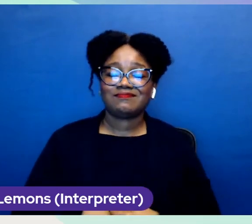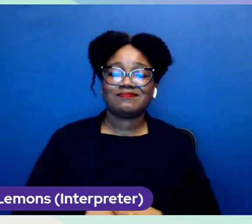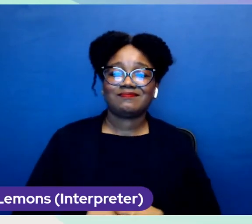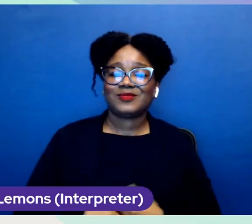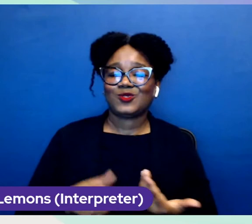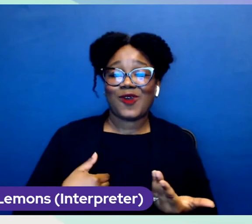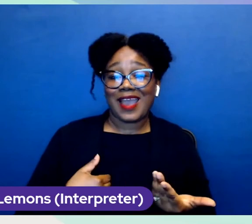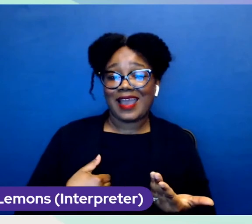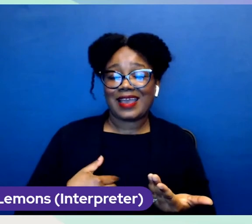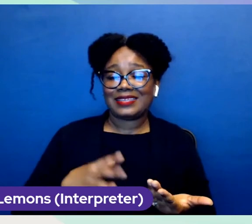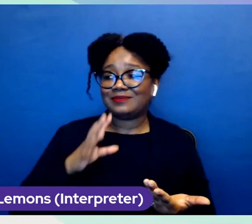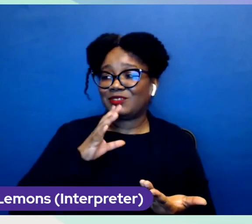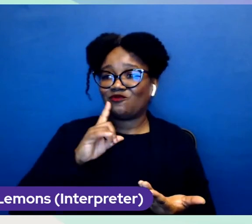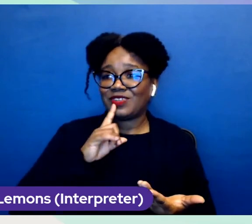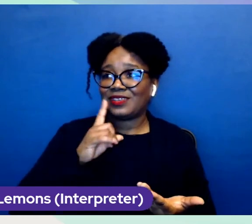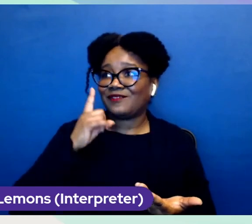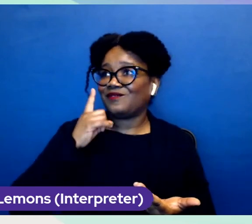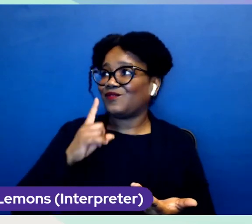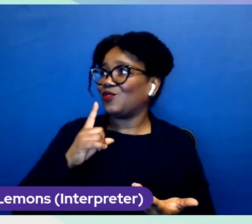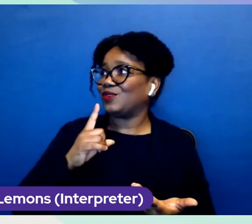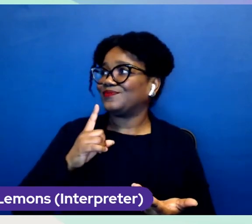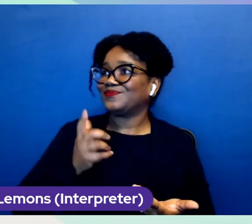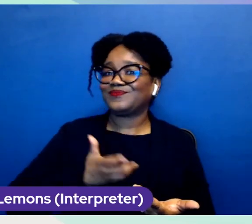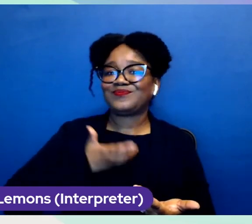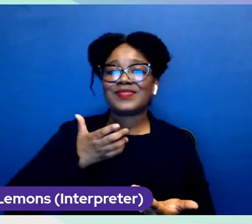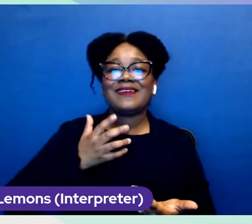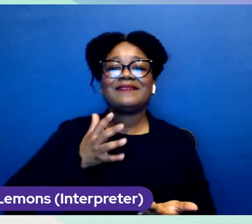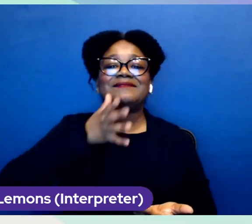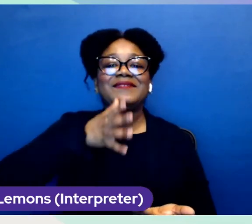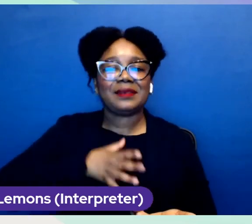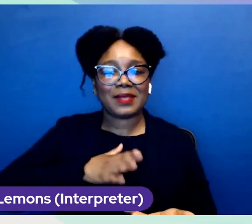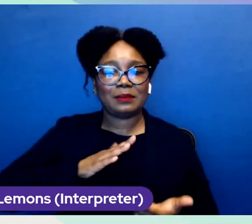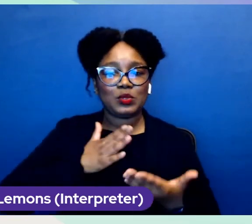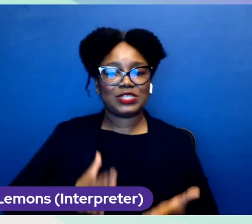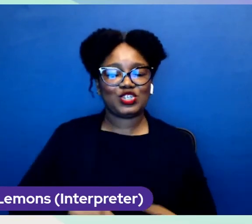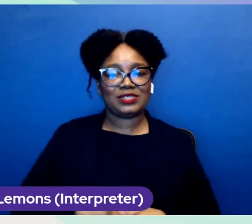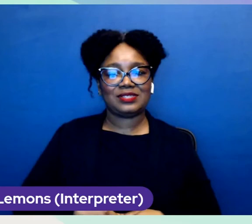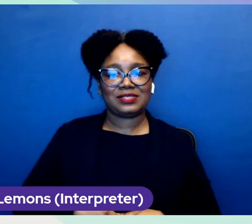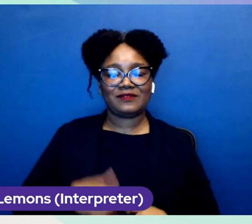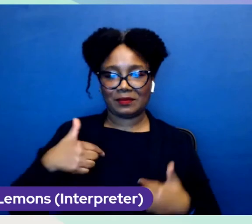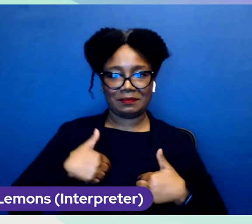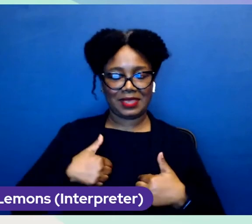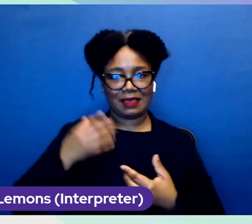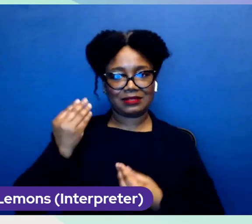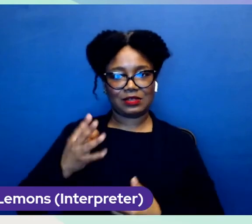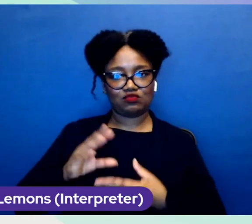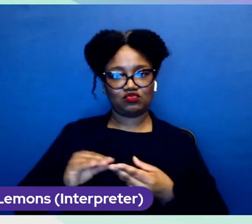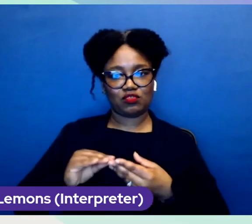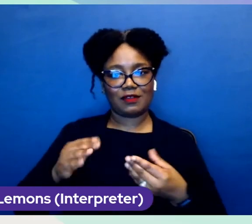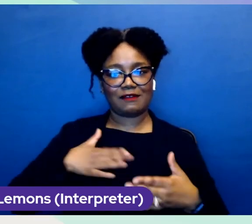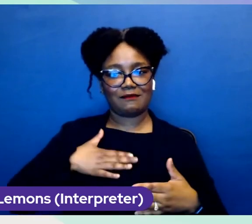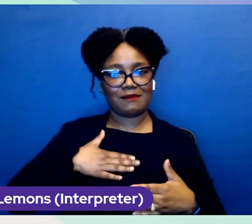of looked down upon. Like me, when I take the drum and tell the story of my people using, you know, the drum as a tool of